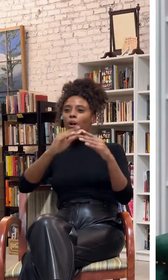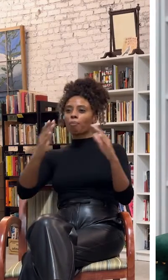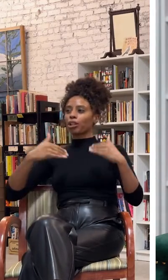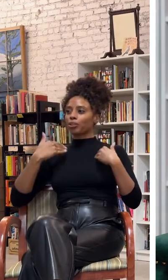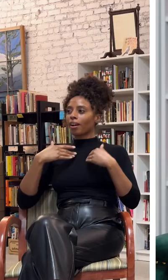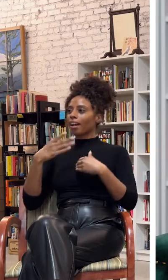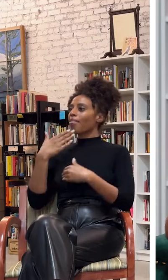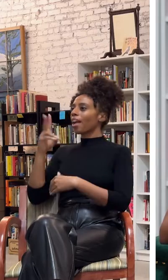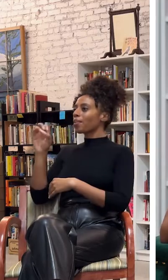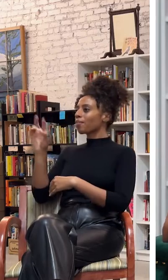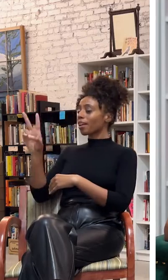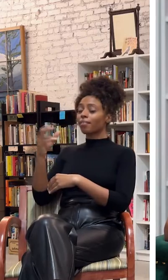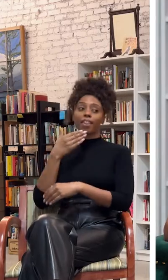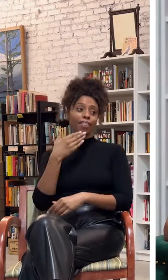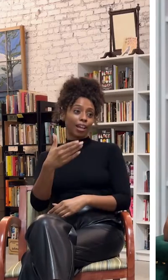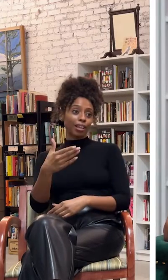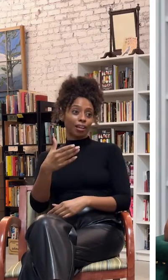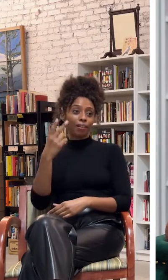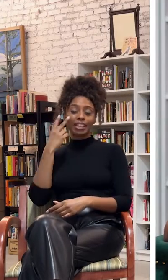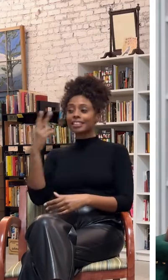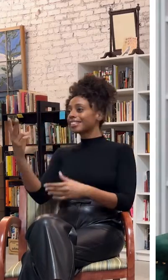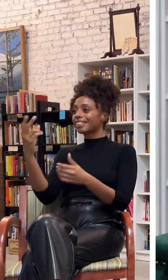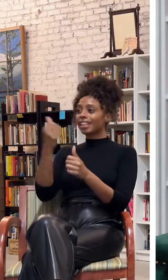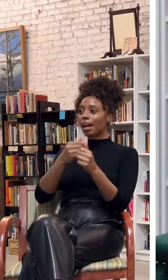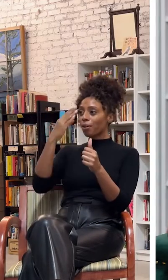Thanks, Viv. And check out Every Black Girl.